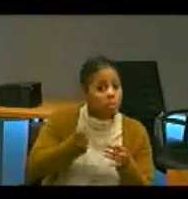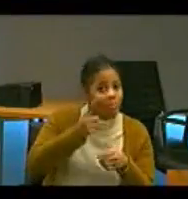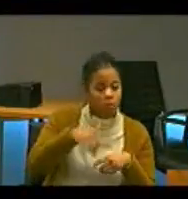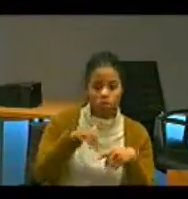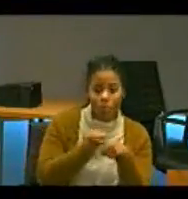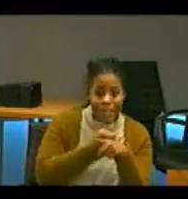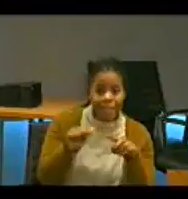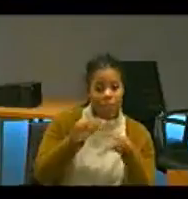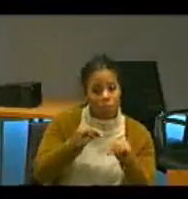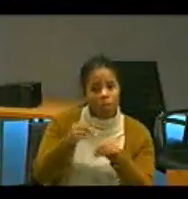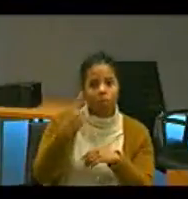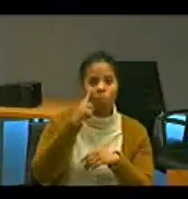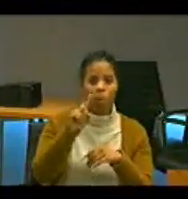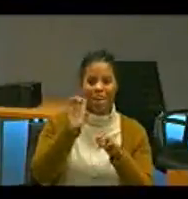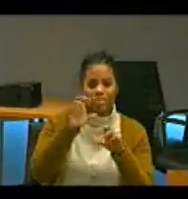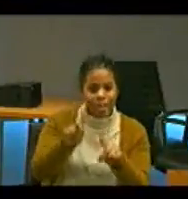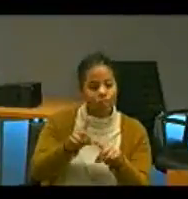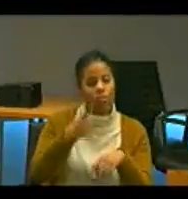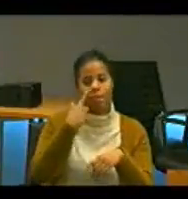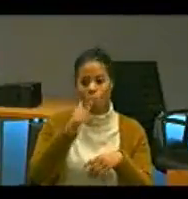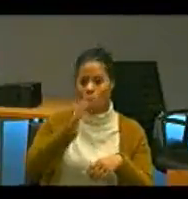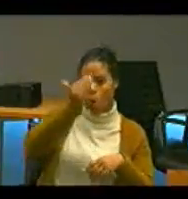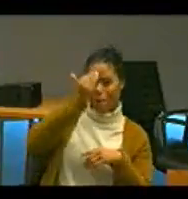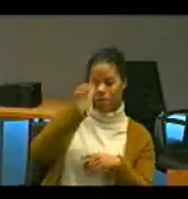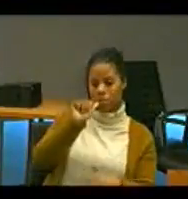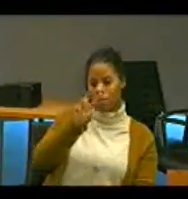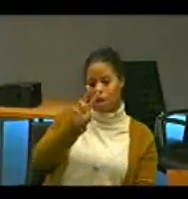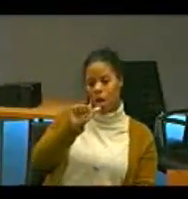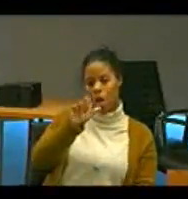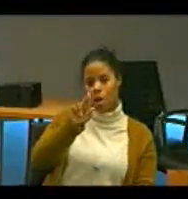of awareness of how to deal with